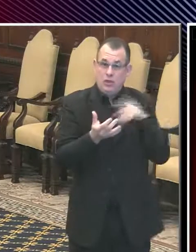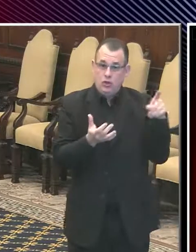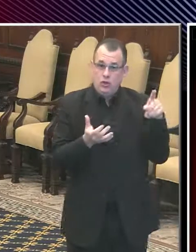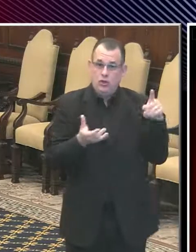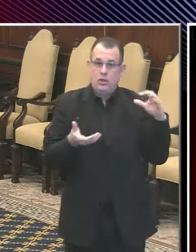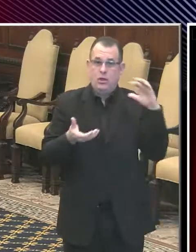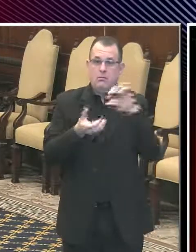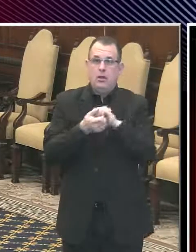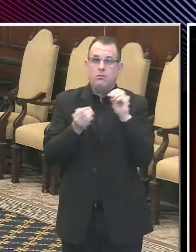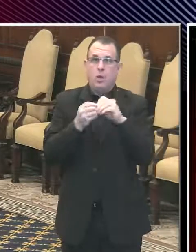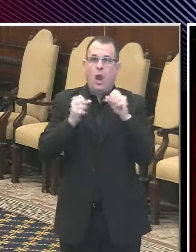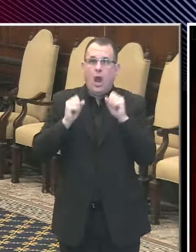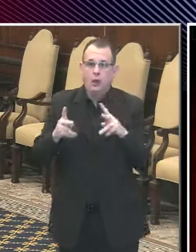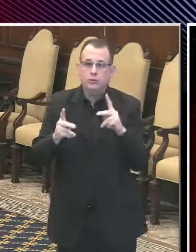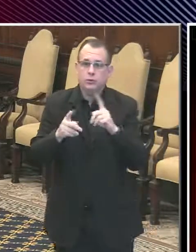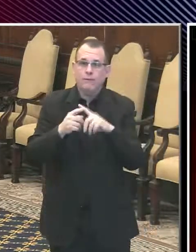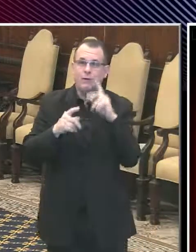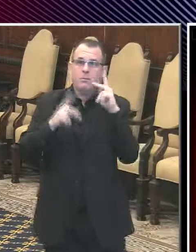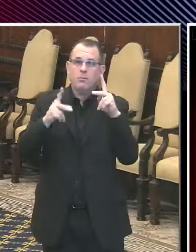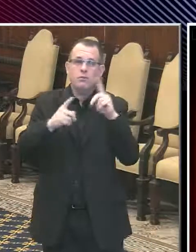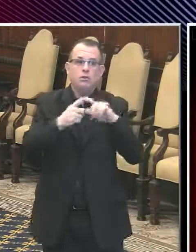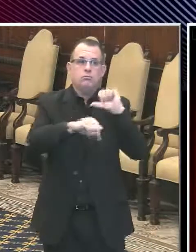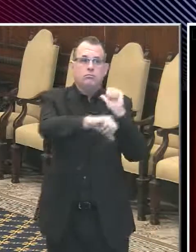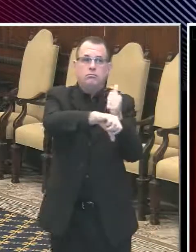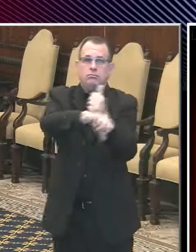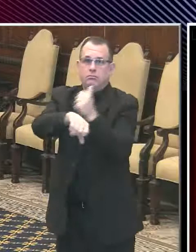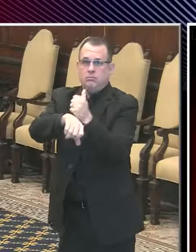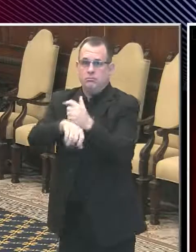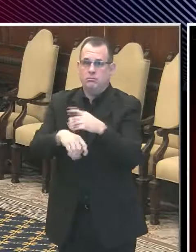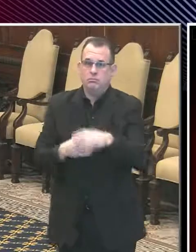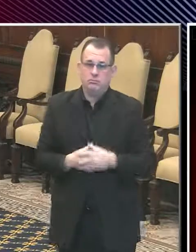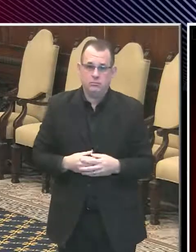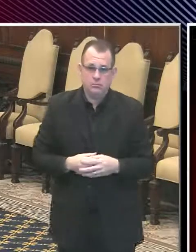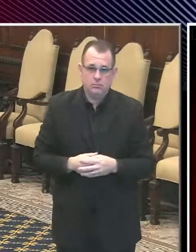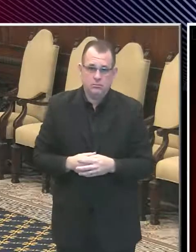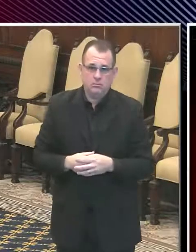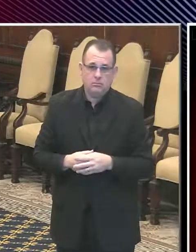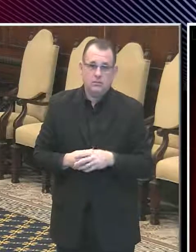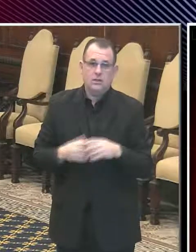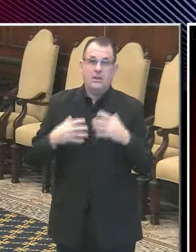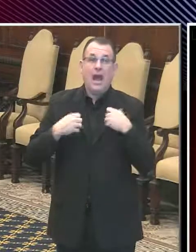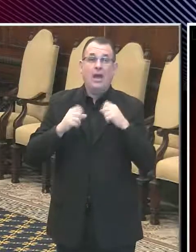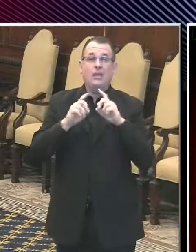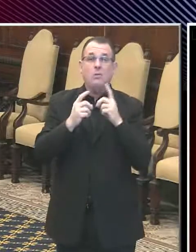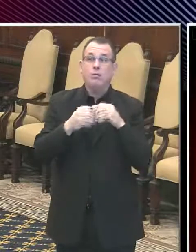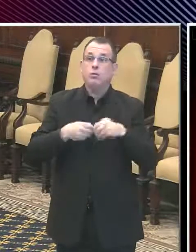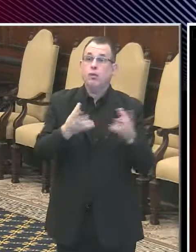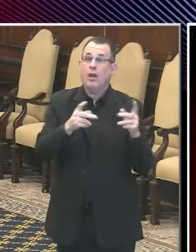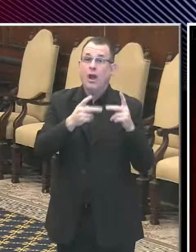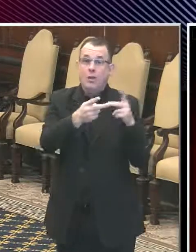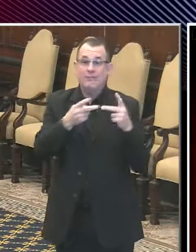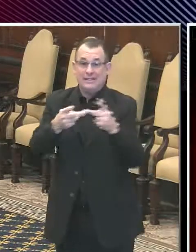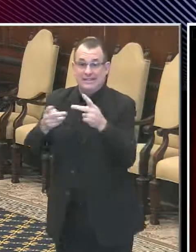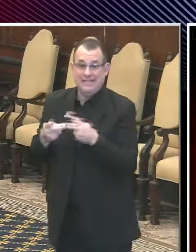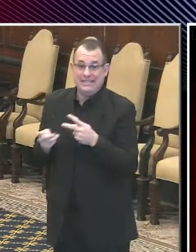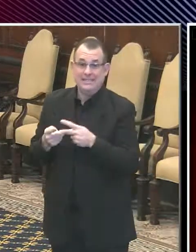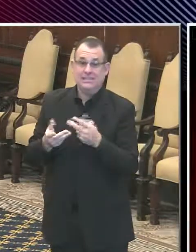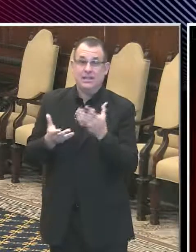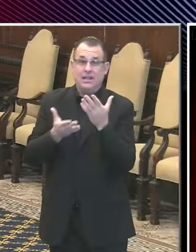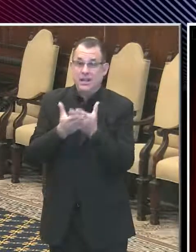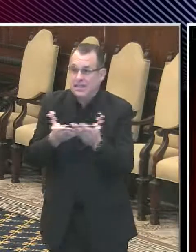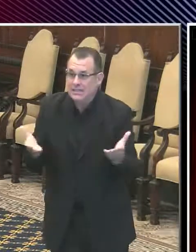capabilities in underserved communities. Under this plan, the health department will provide testing supplies and personal protective